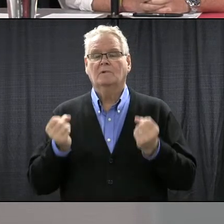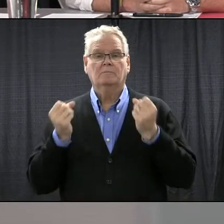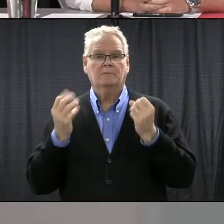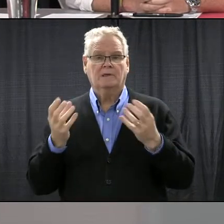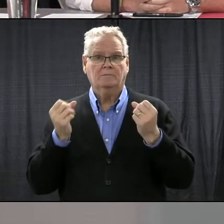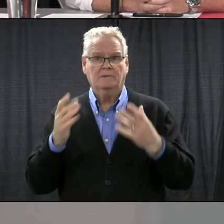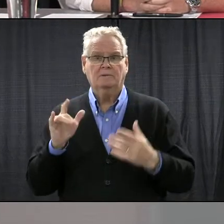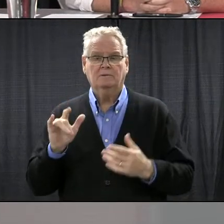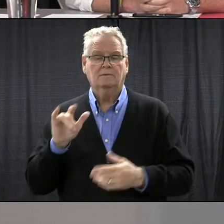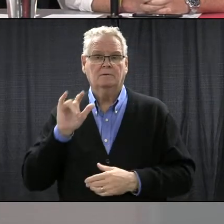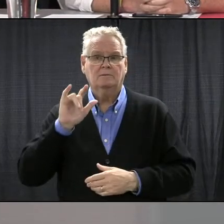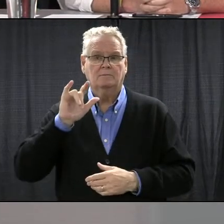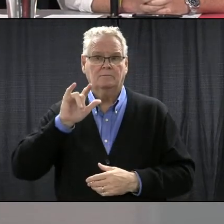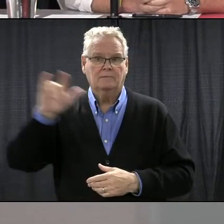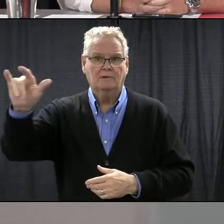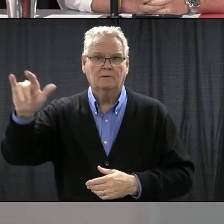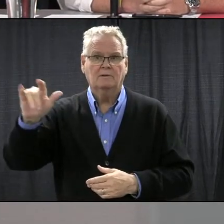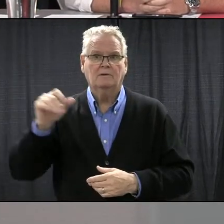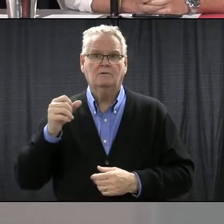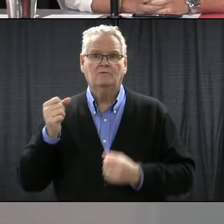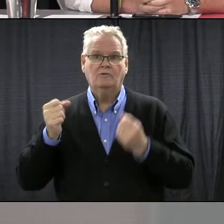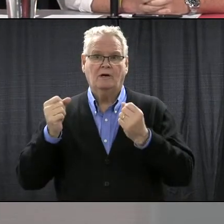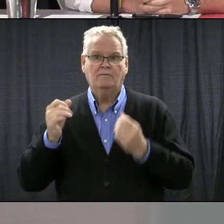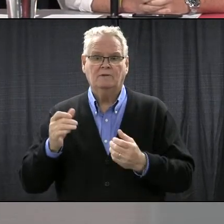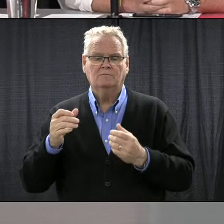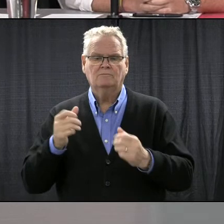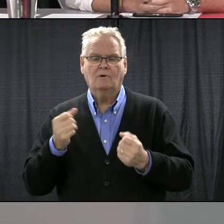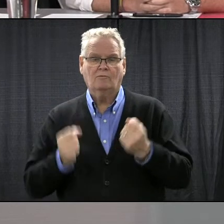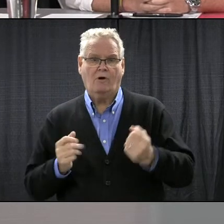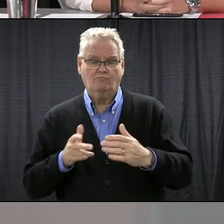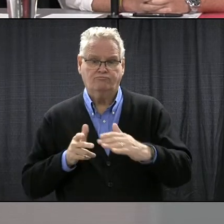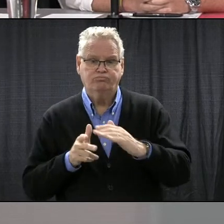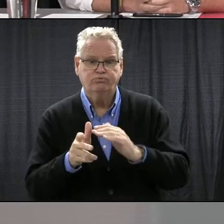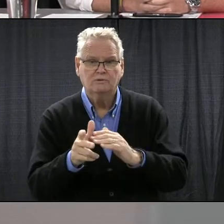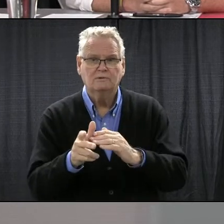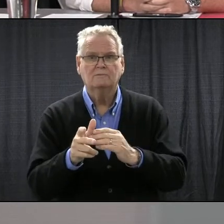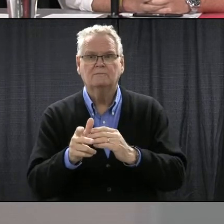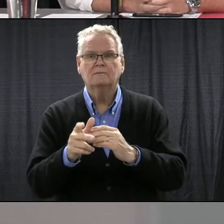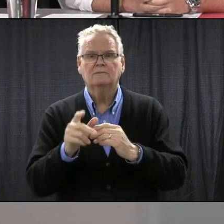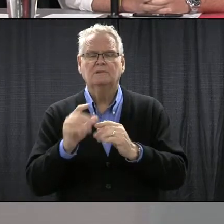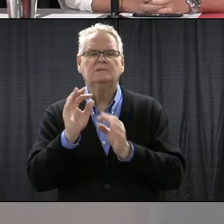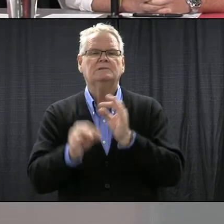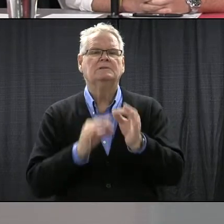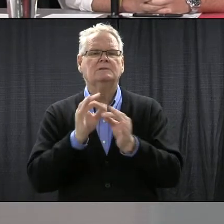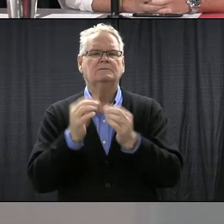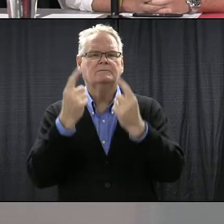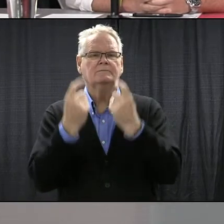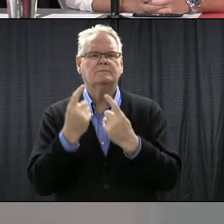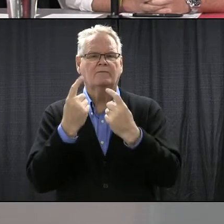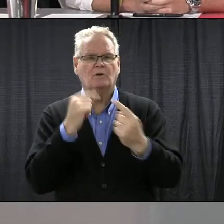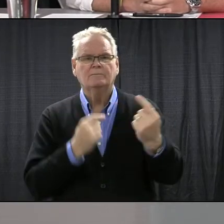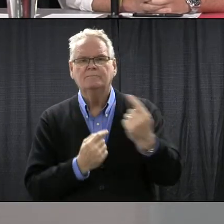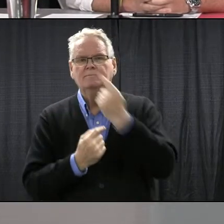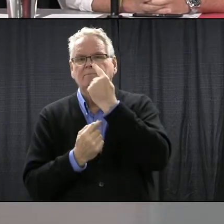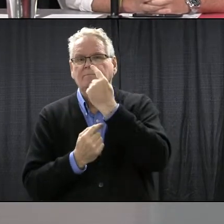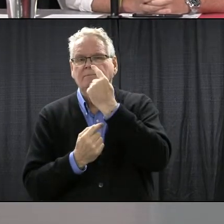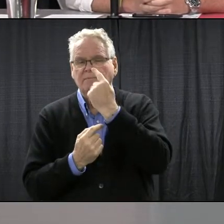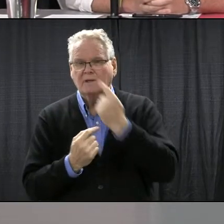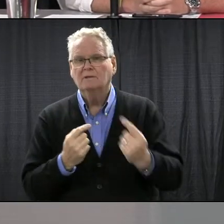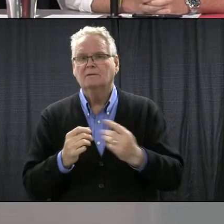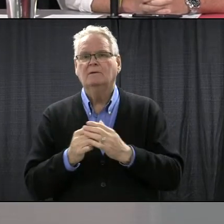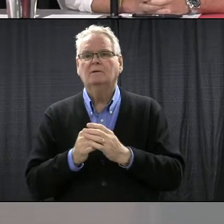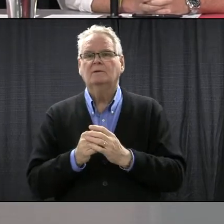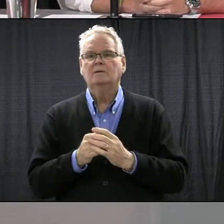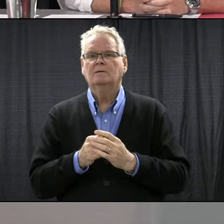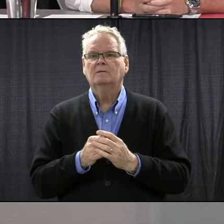that's being taken, and especially when flights may change, may get canceled, may get delayed, rather than just going with a